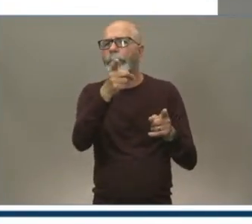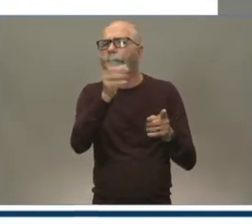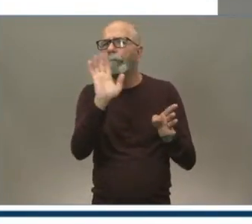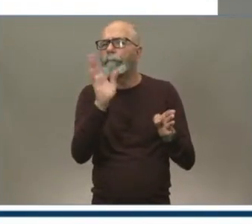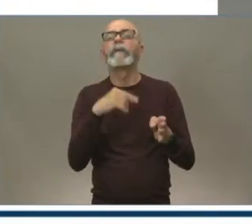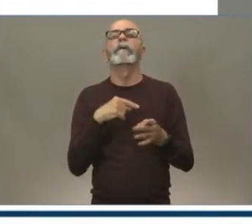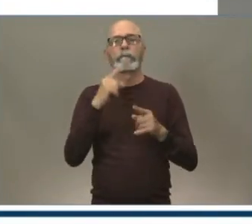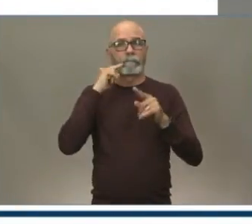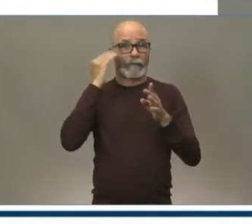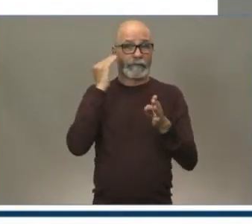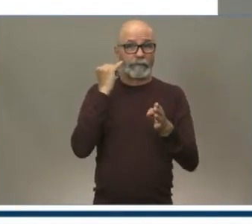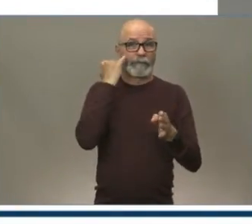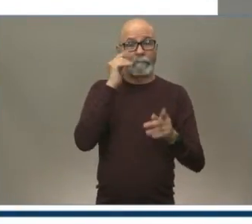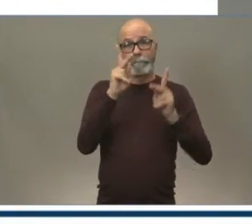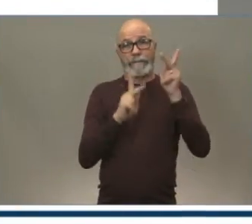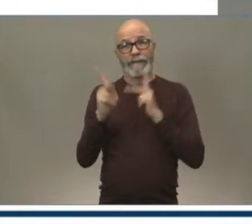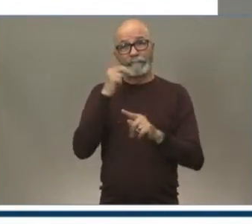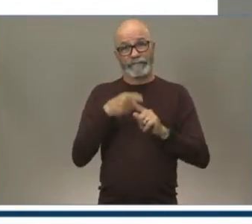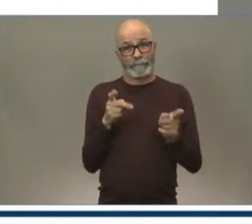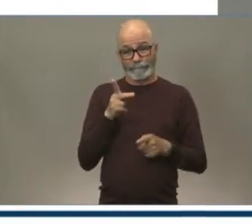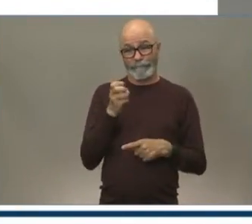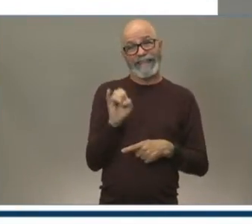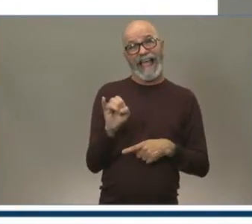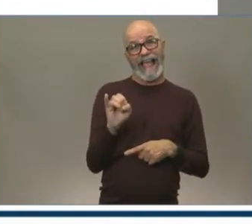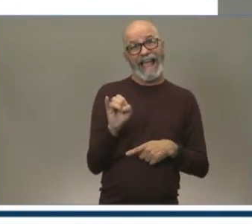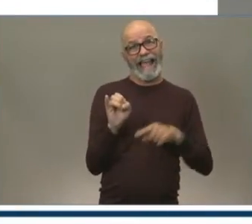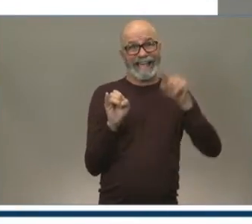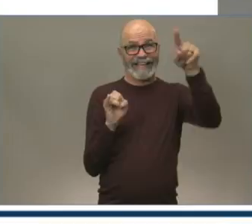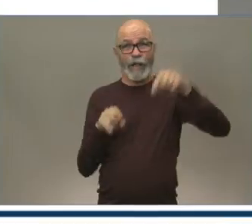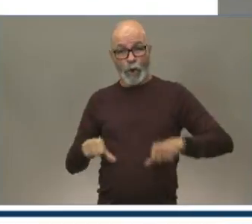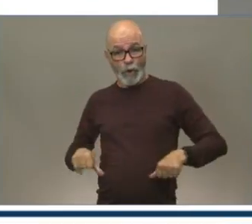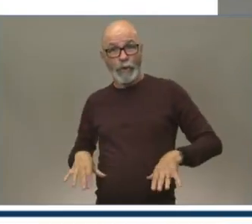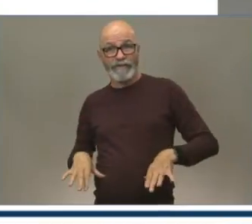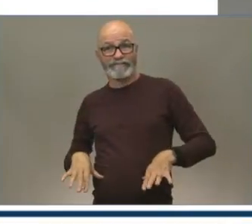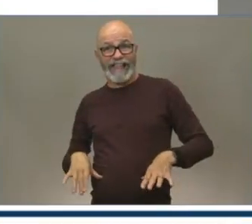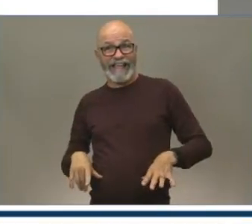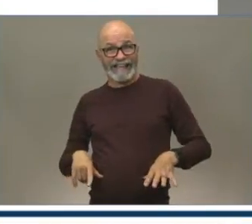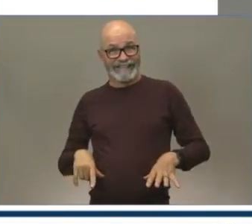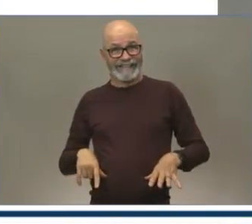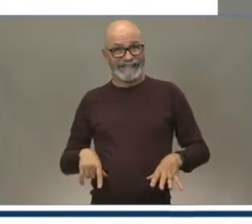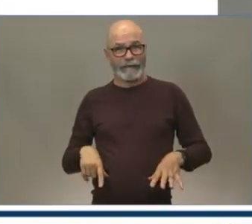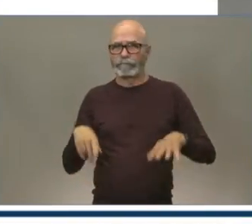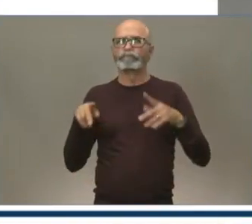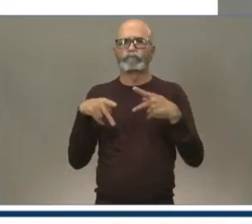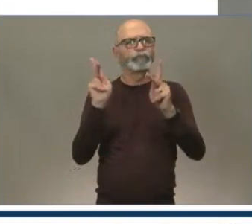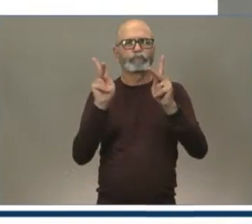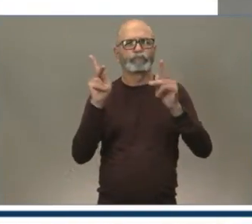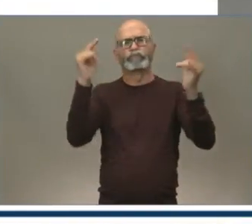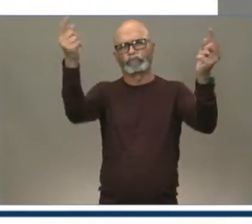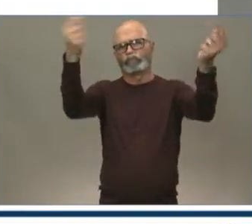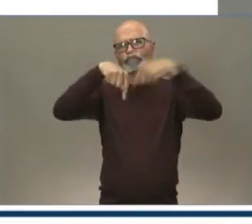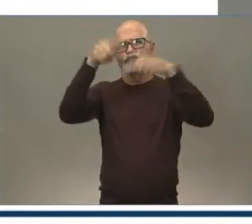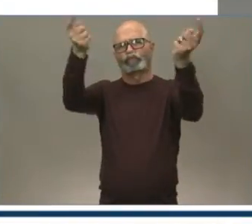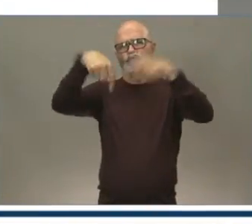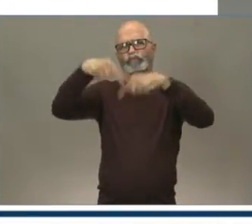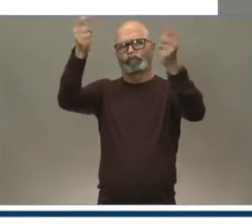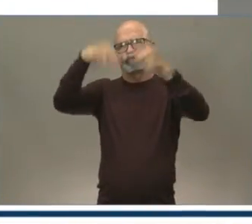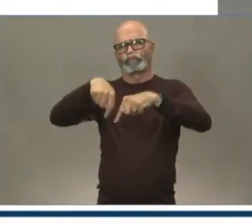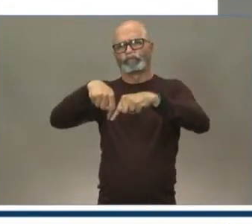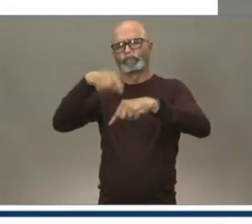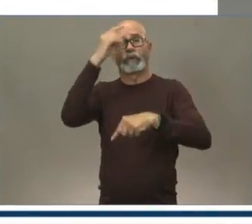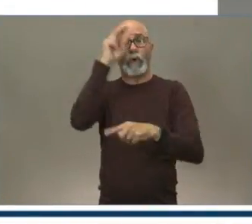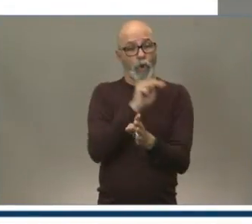restrictions for people coming from Prince Edward Island or Newfoundland and Labrador. Our border restrictions for New Brunswick have